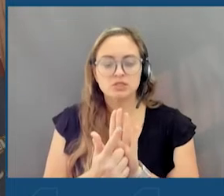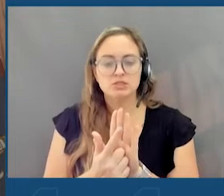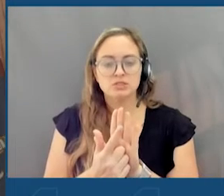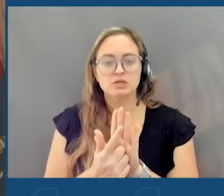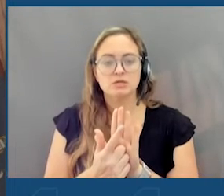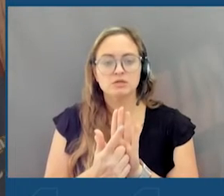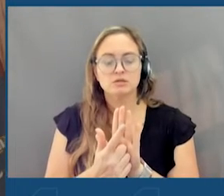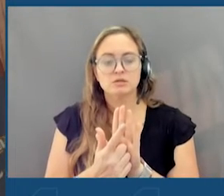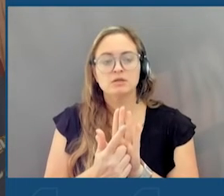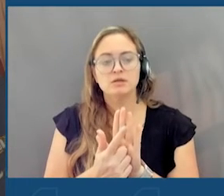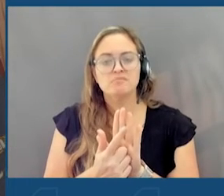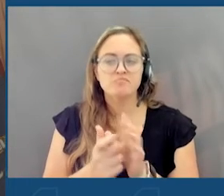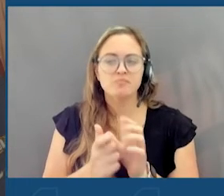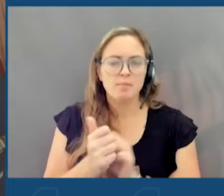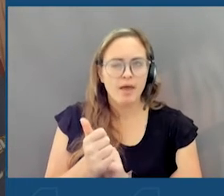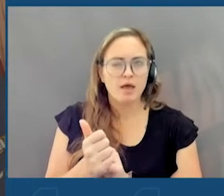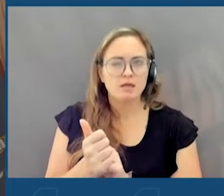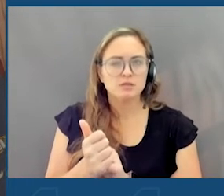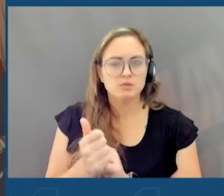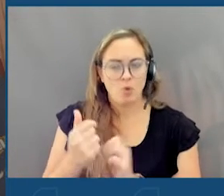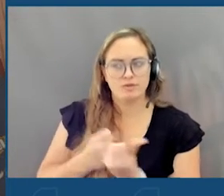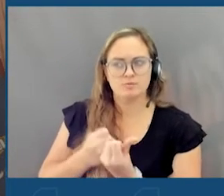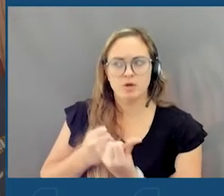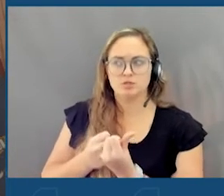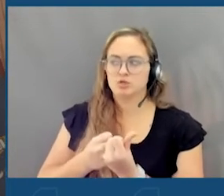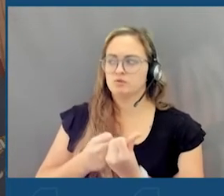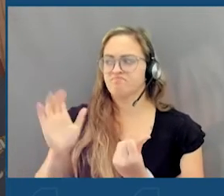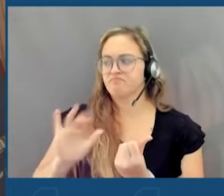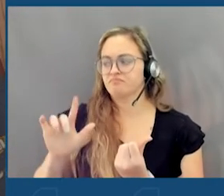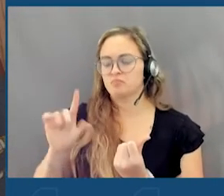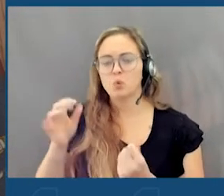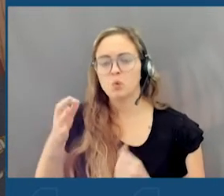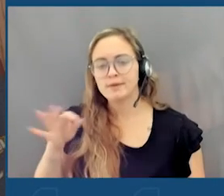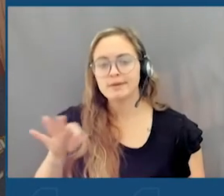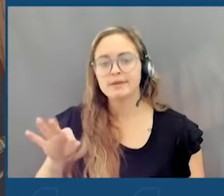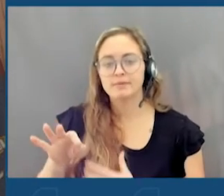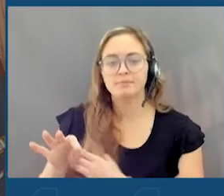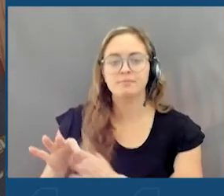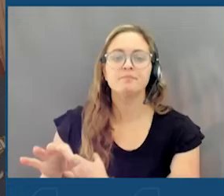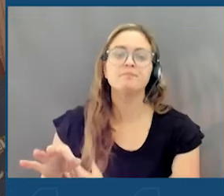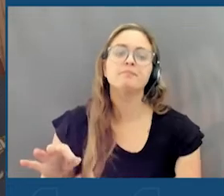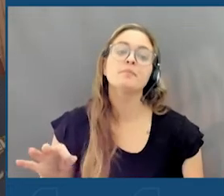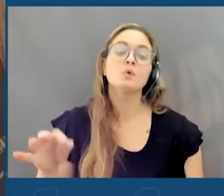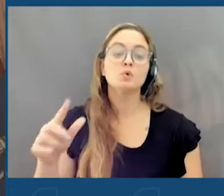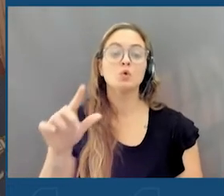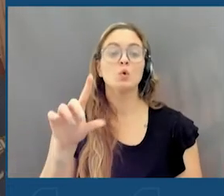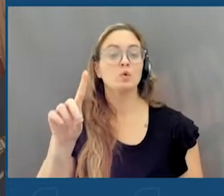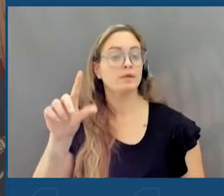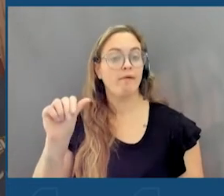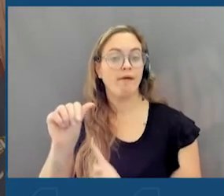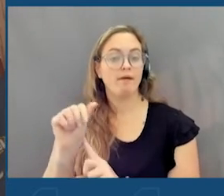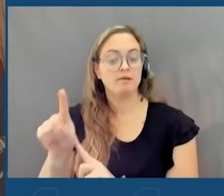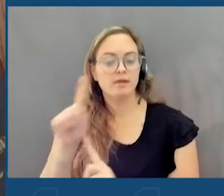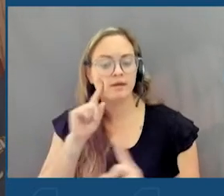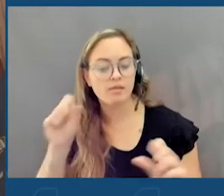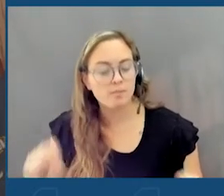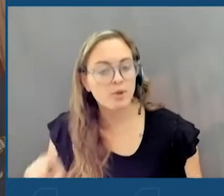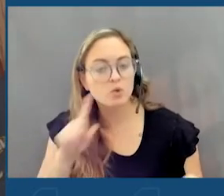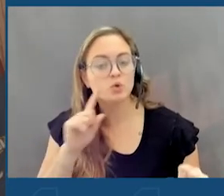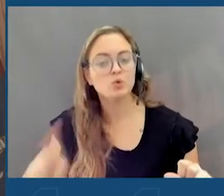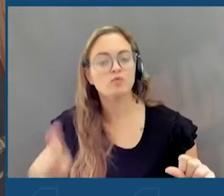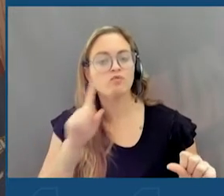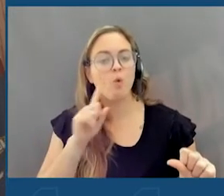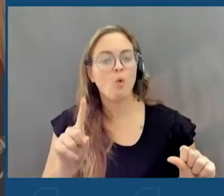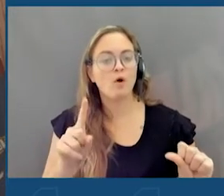we passed, that I sponsored in 2019, which gave district attorneys the ability to seek restitution